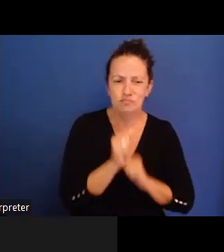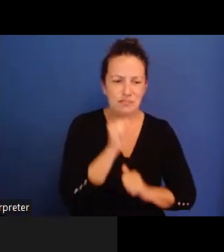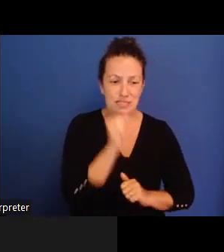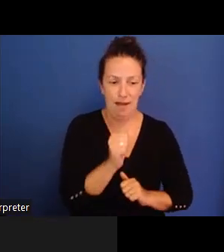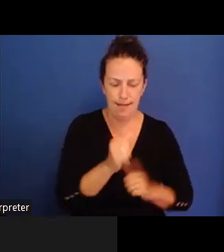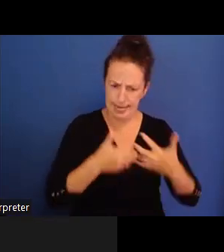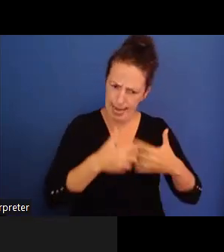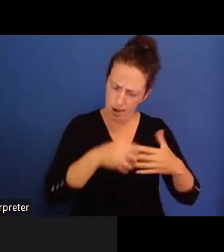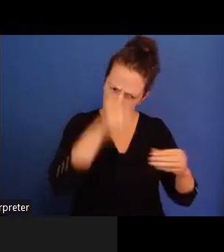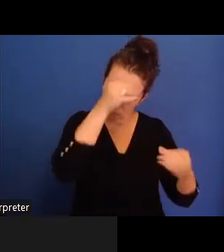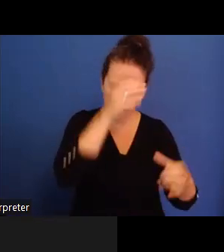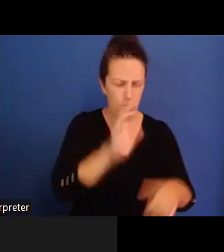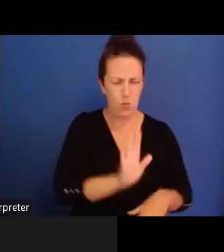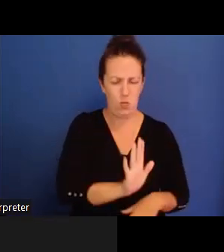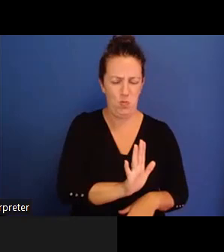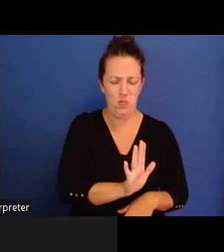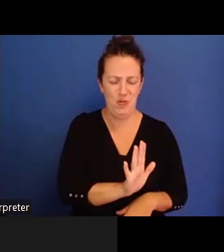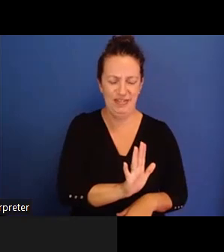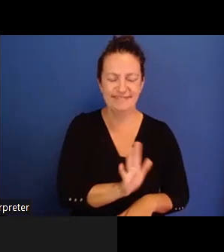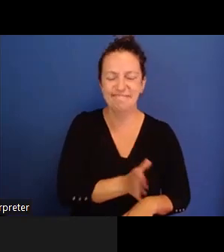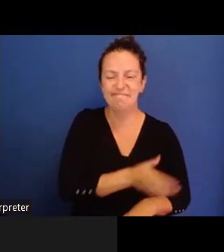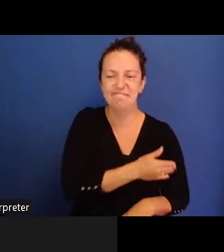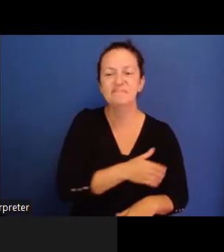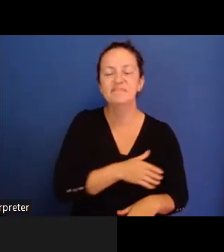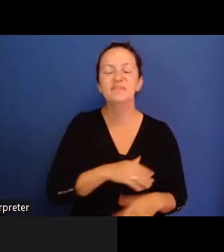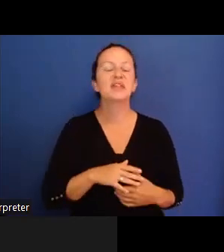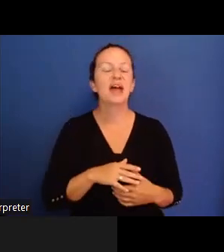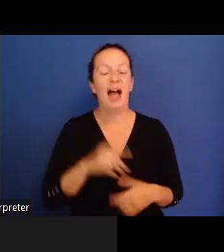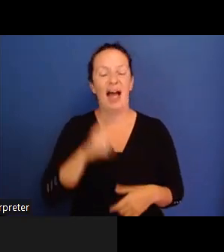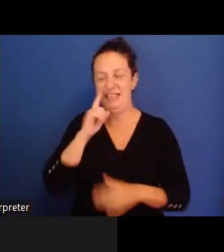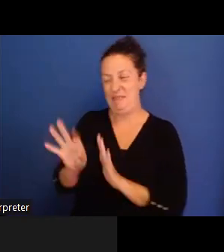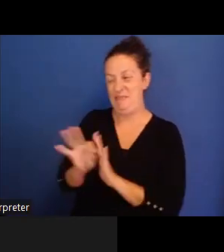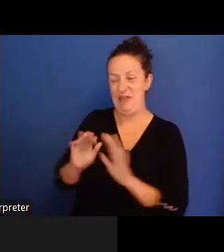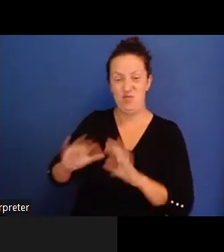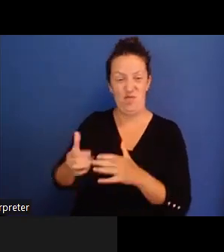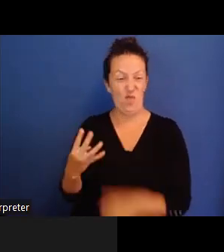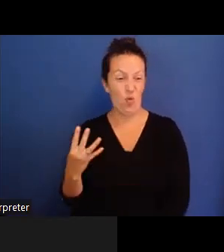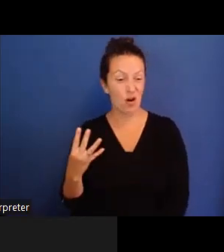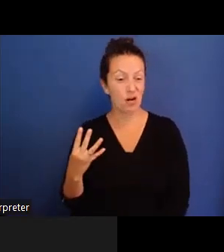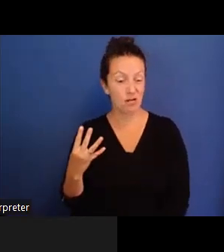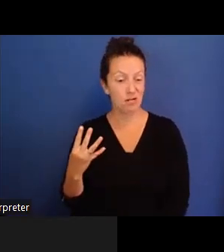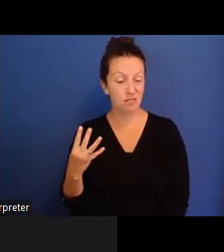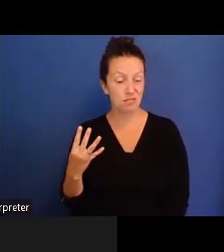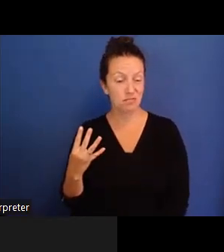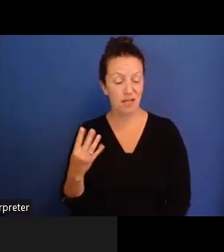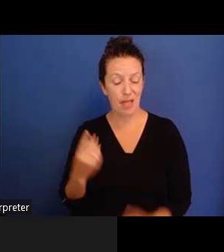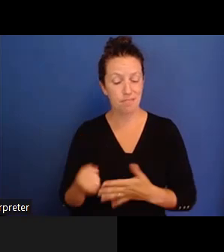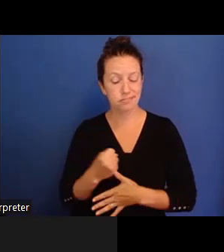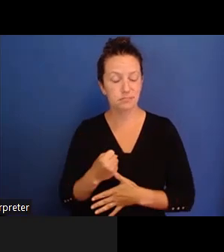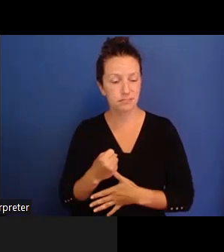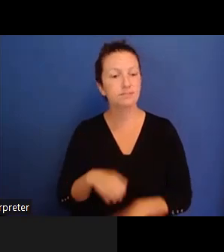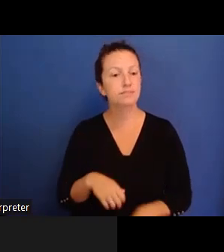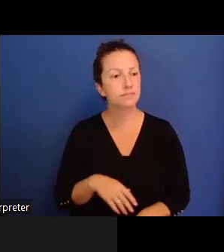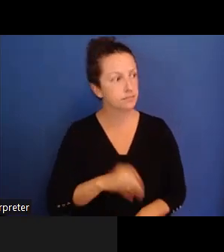one. Um, but so I think I would actually choose group four. Mm, Yeah, yeah,